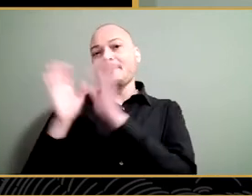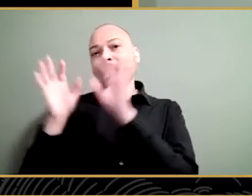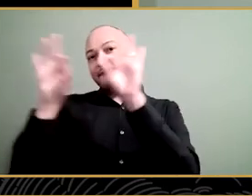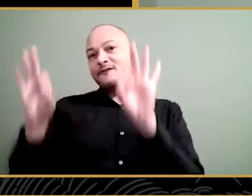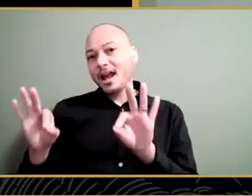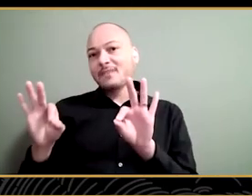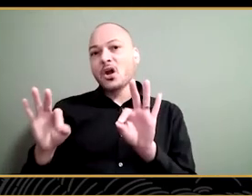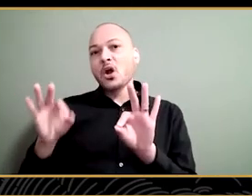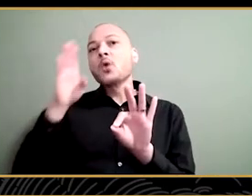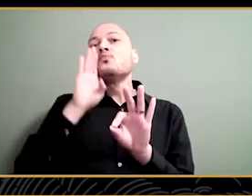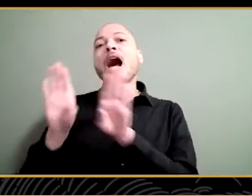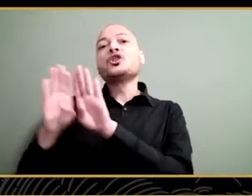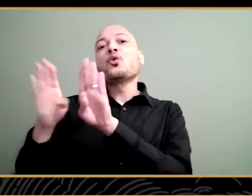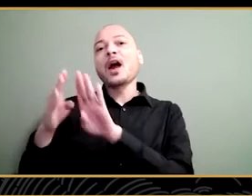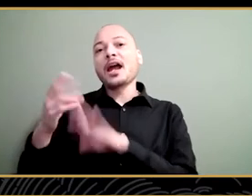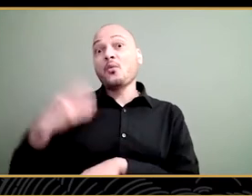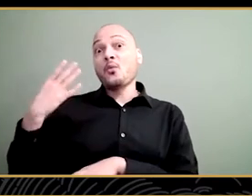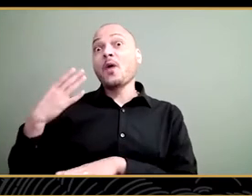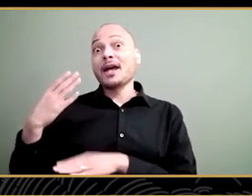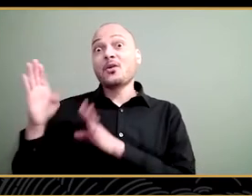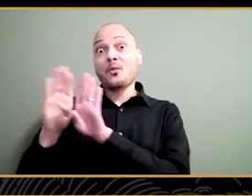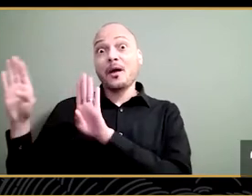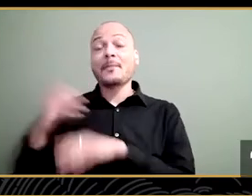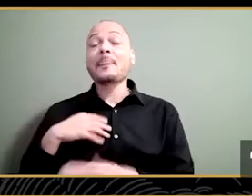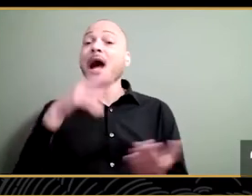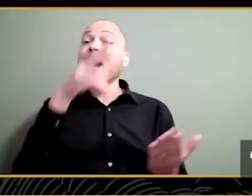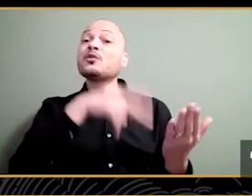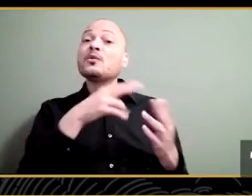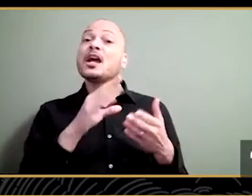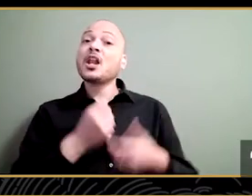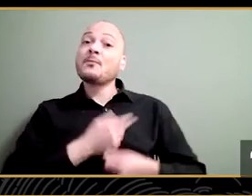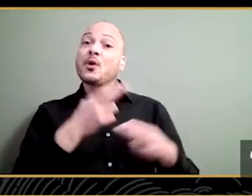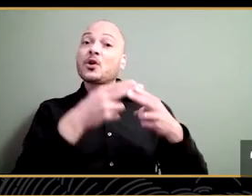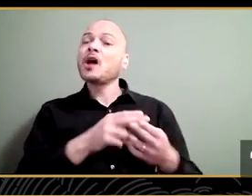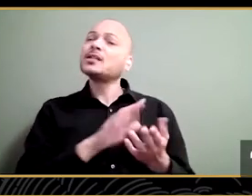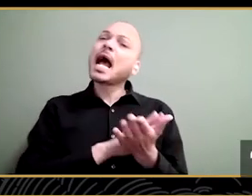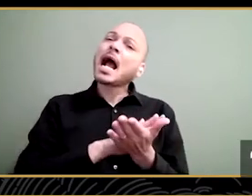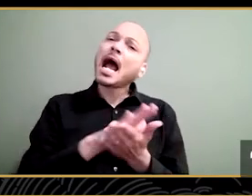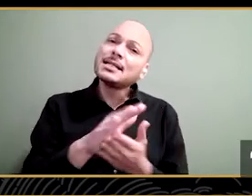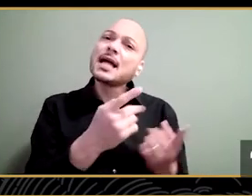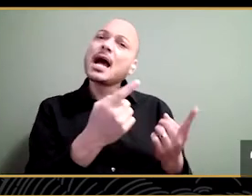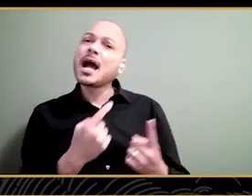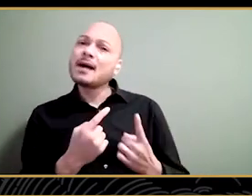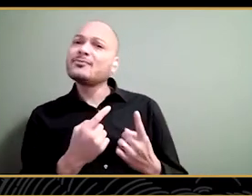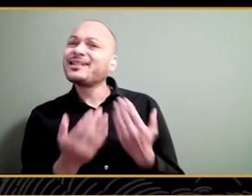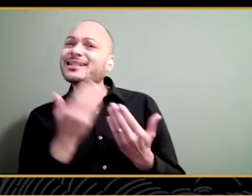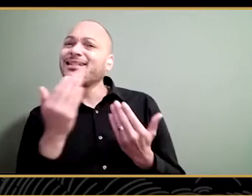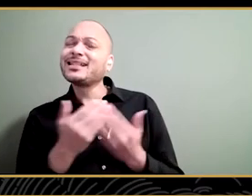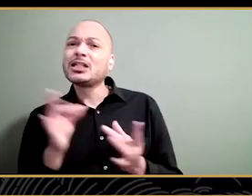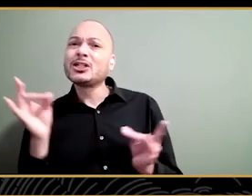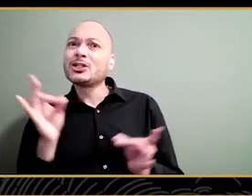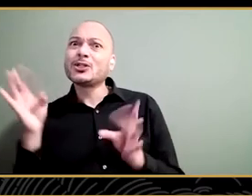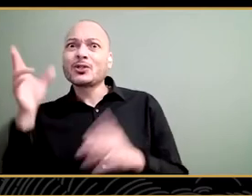white wall. I'm going to read a poem called Kindness Comes Too Easily to Wicked Men. Lines of